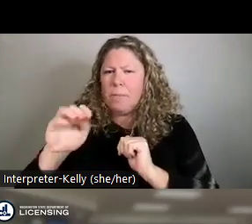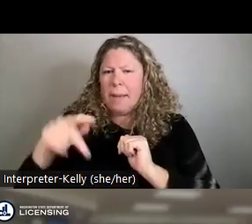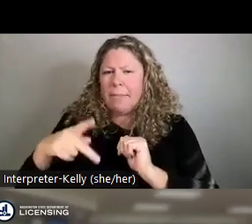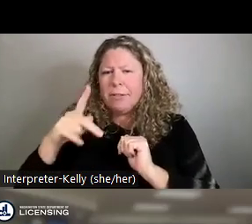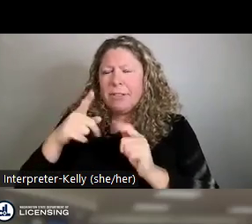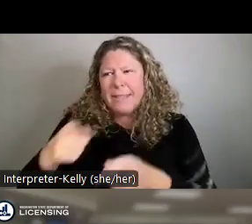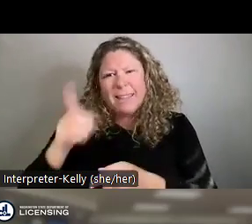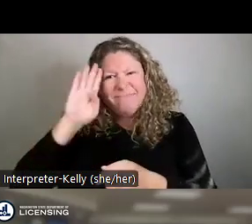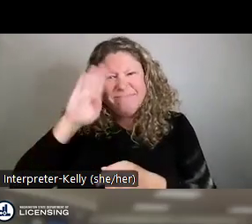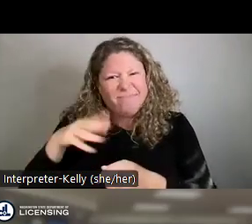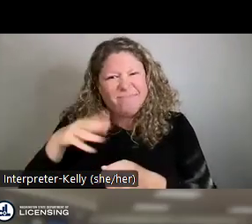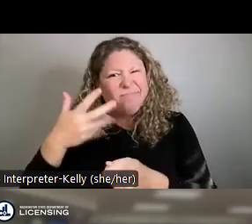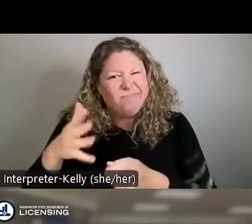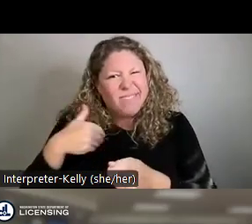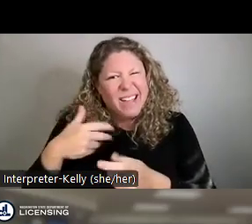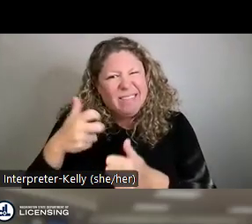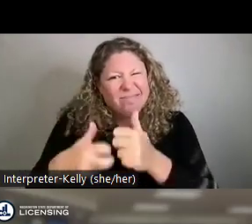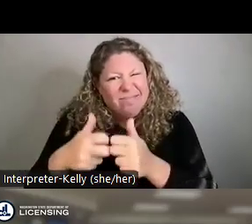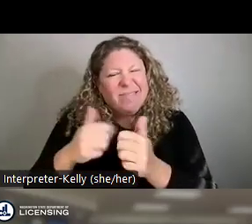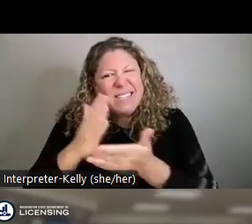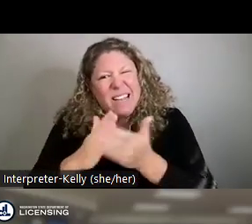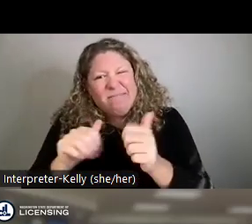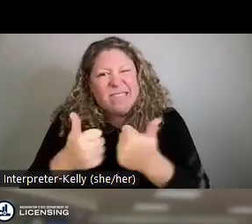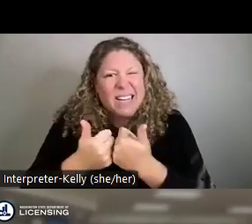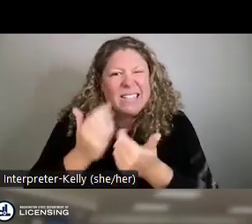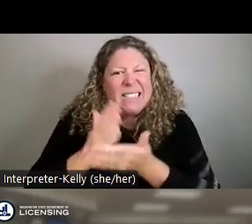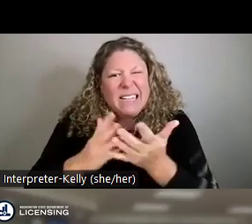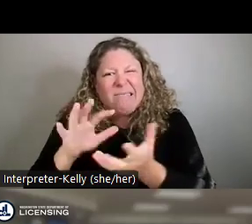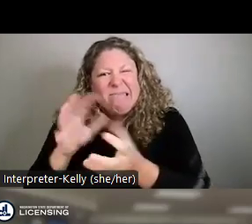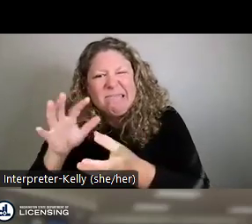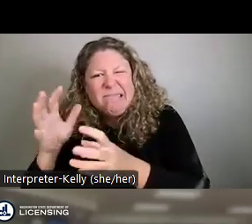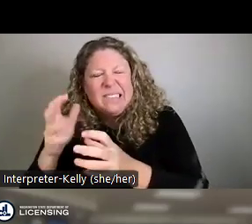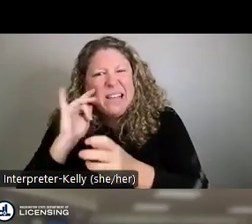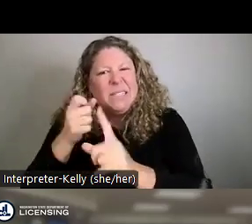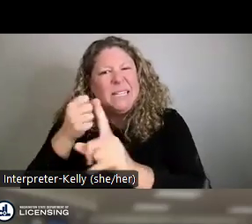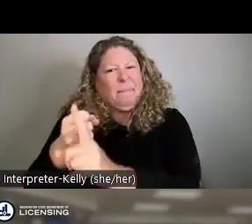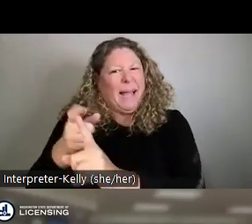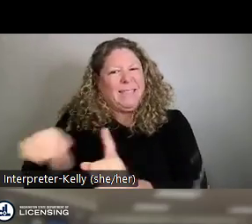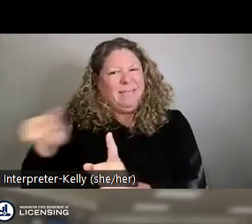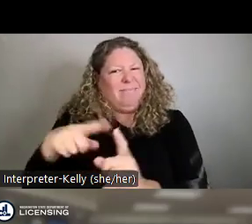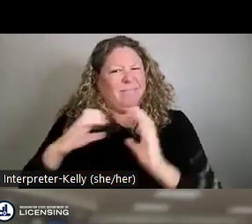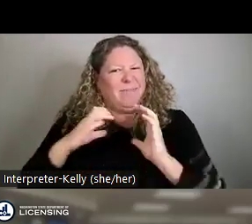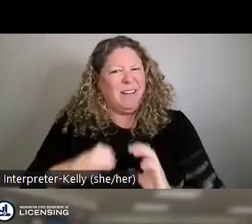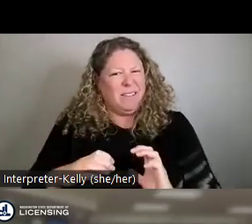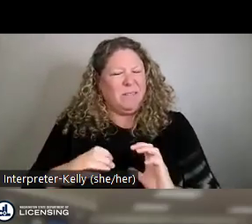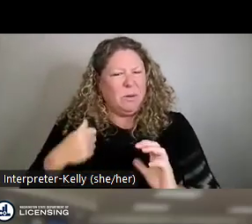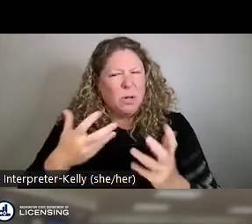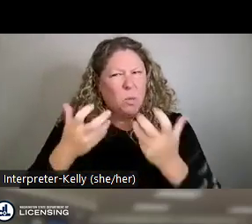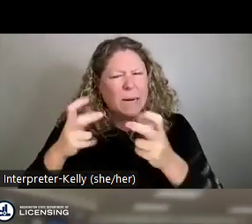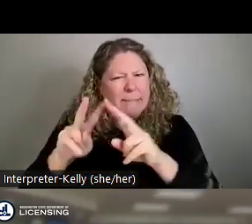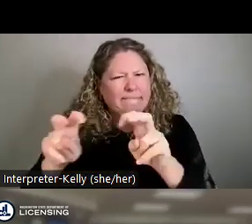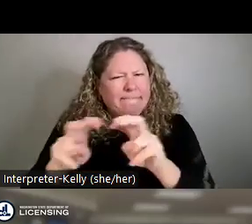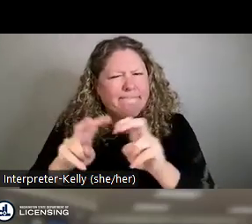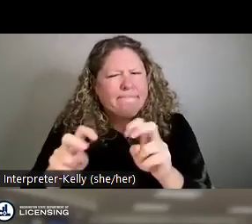challenges. They knew there were some hiccups in the journey that were impacting the customers, and they wanted to understand those more deeply and